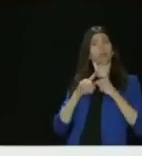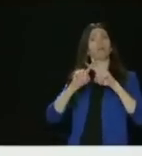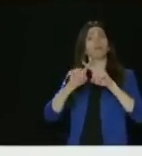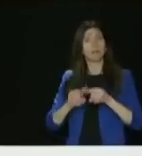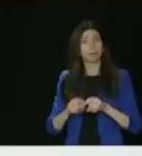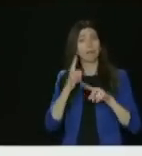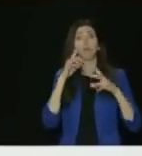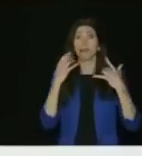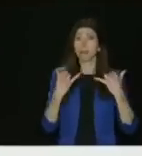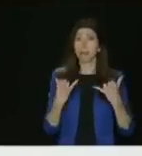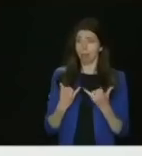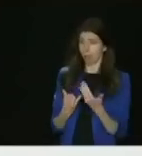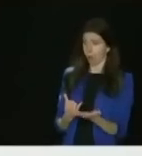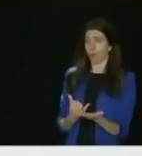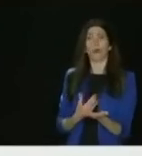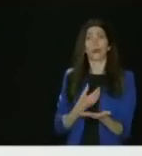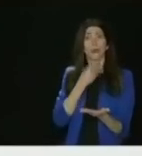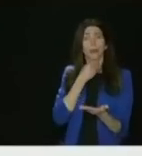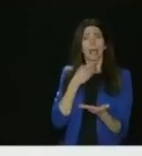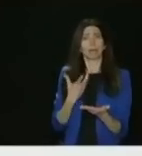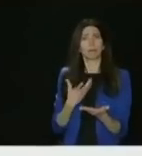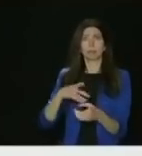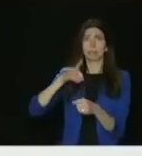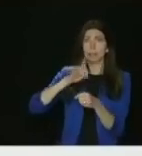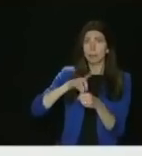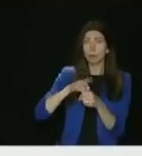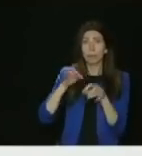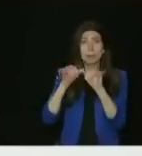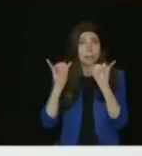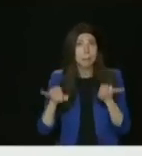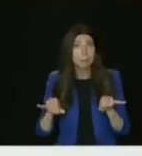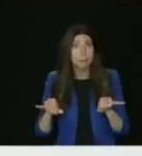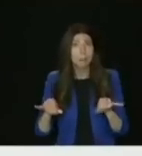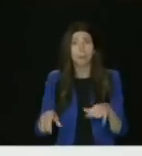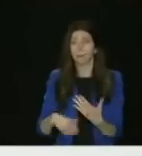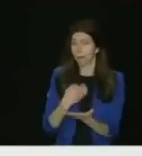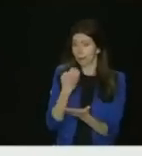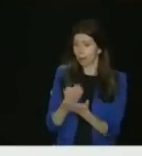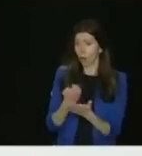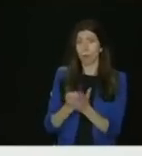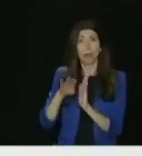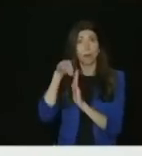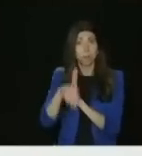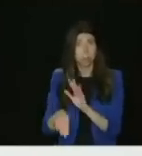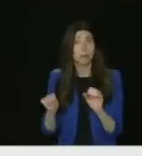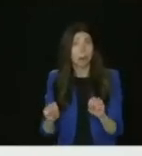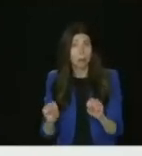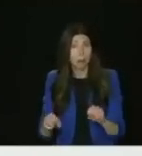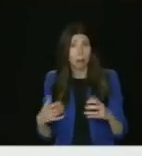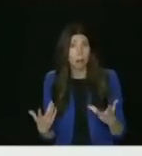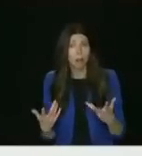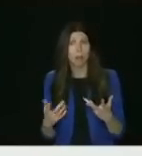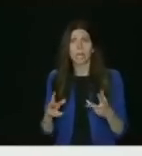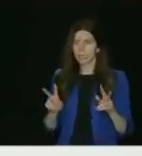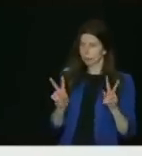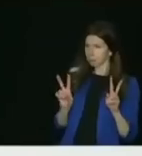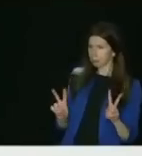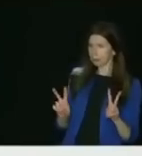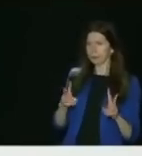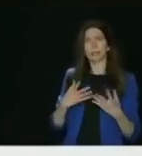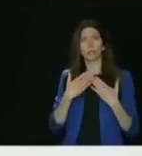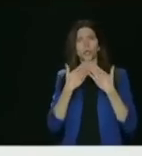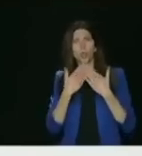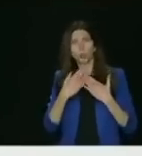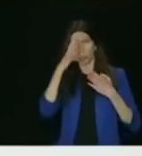democratic institutions, to our economy, and to peace, order, and good government in